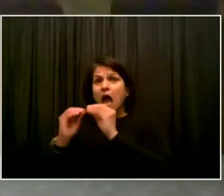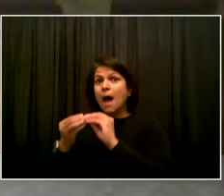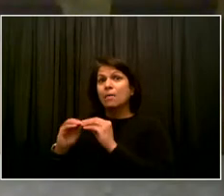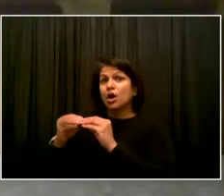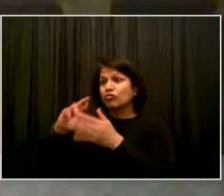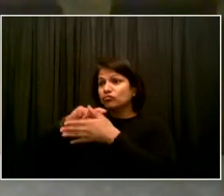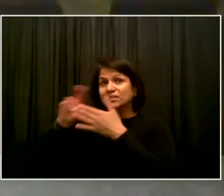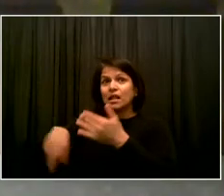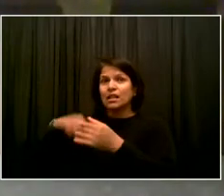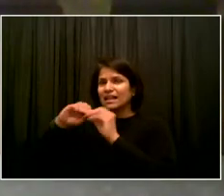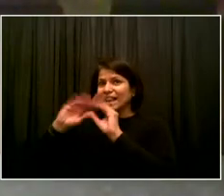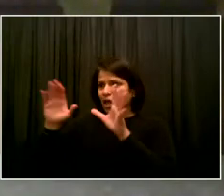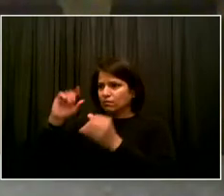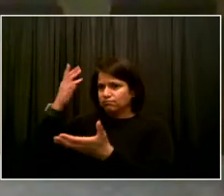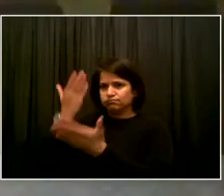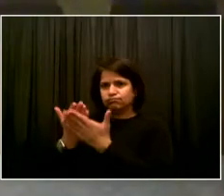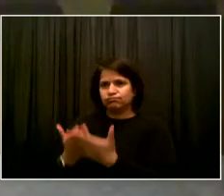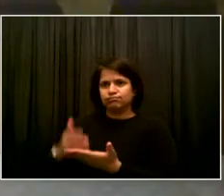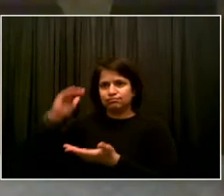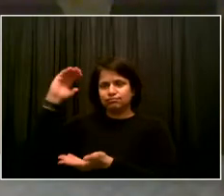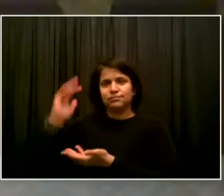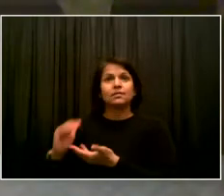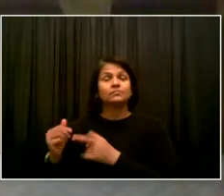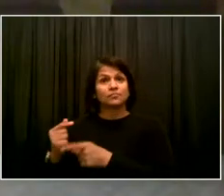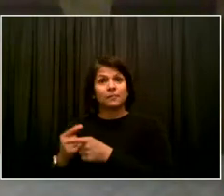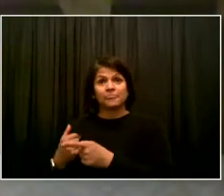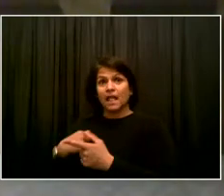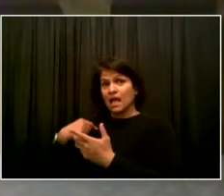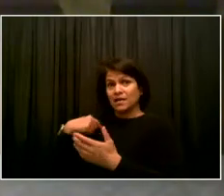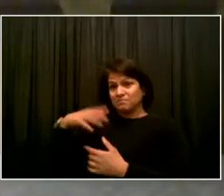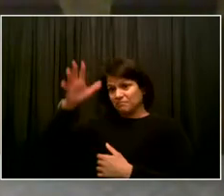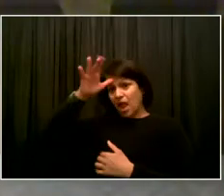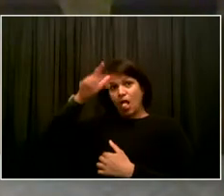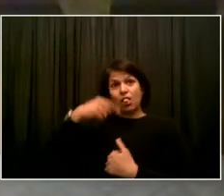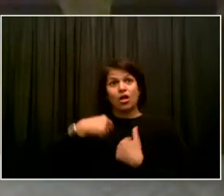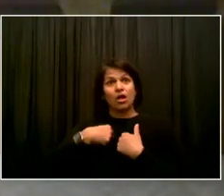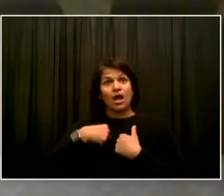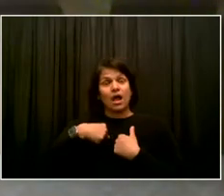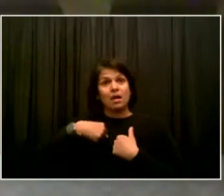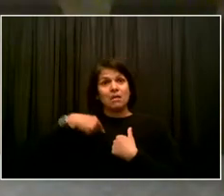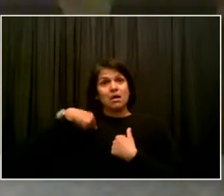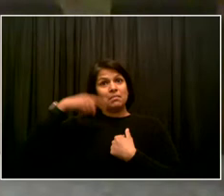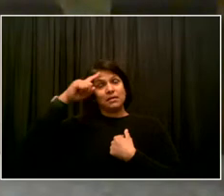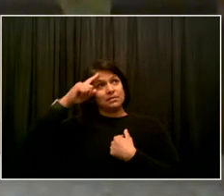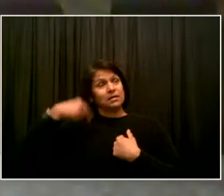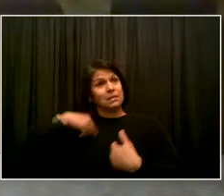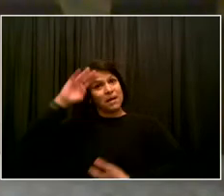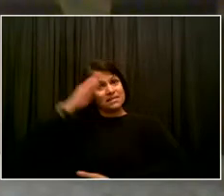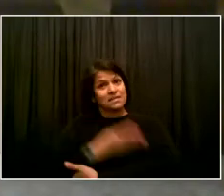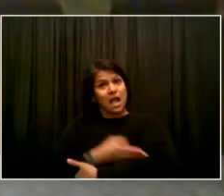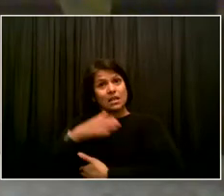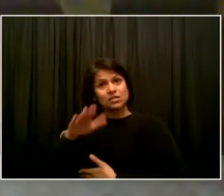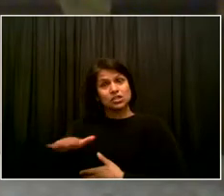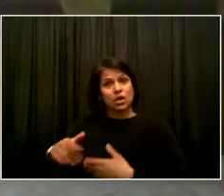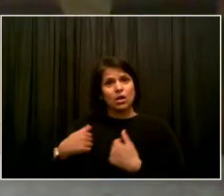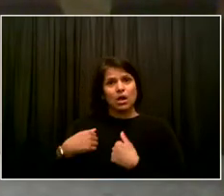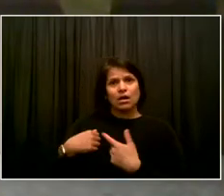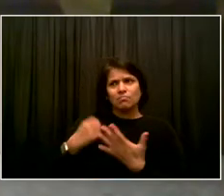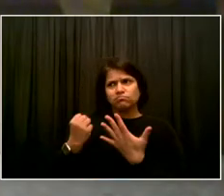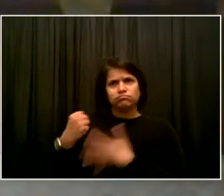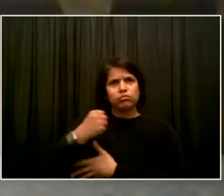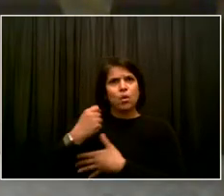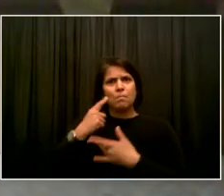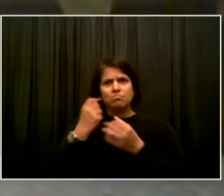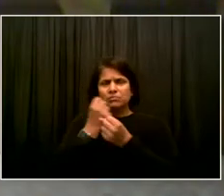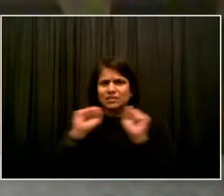know what it is. And I think about Jordan and how much I want him to be safe. That's the investment I made in a lifetime. But back in